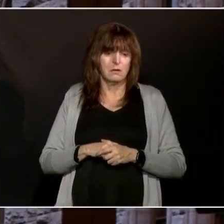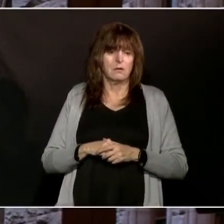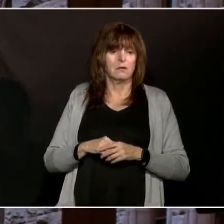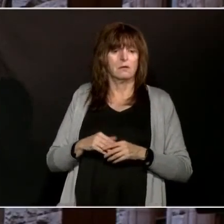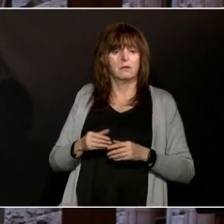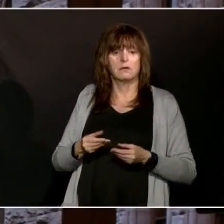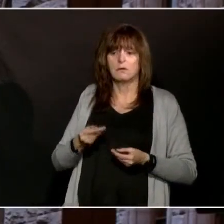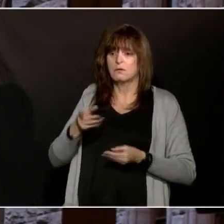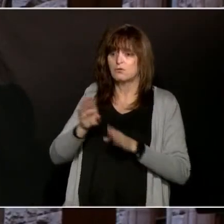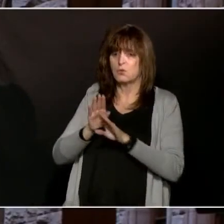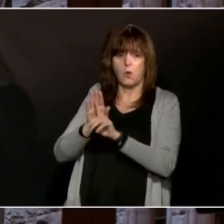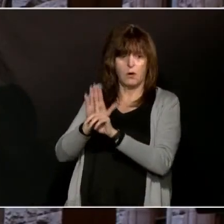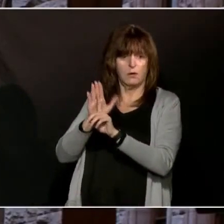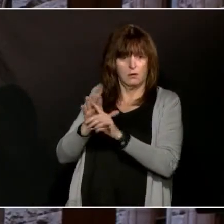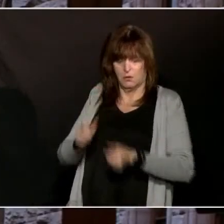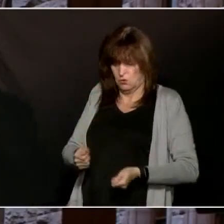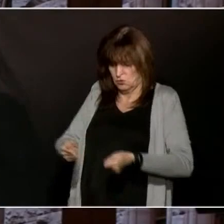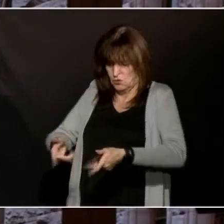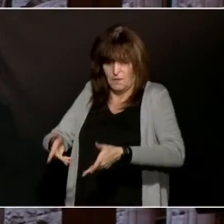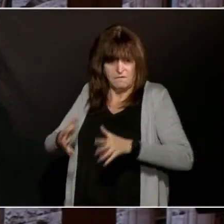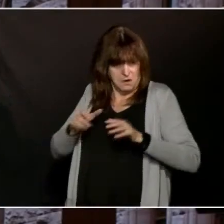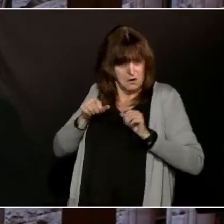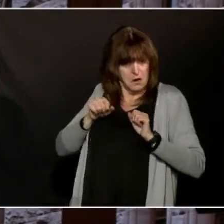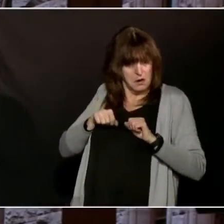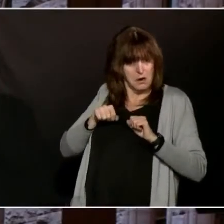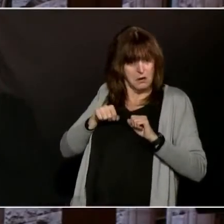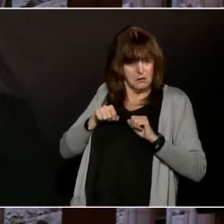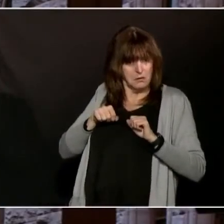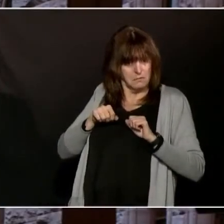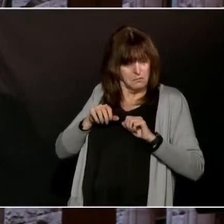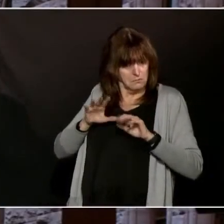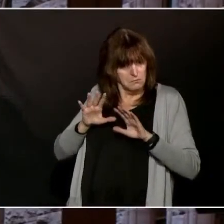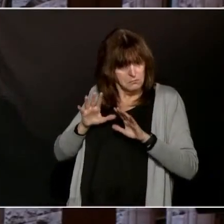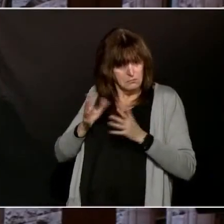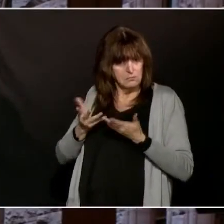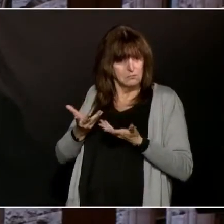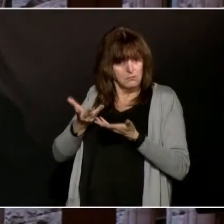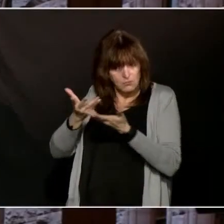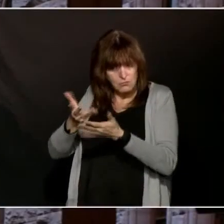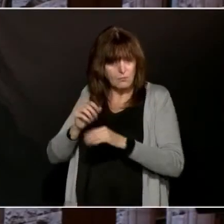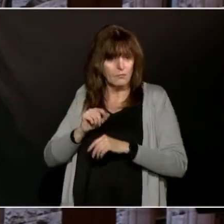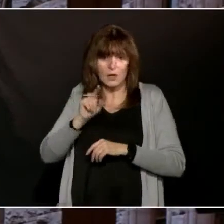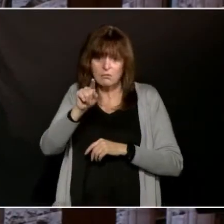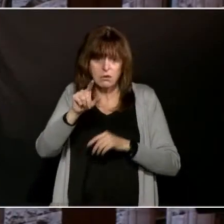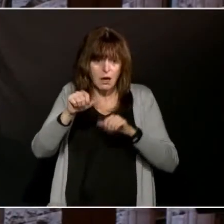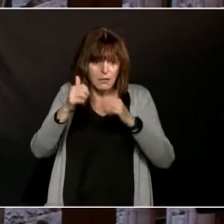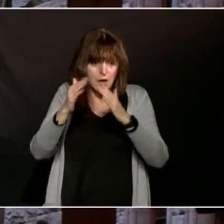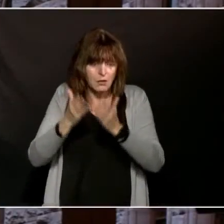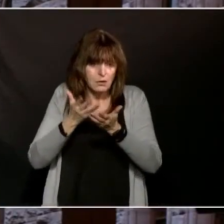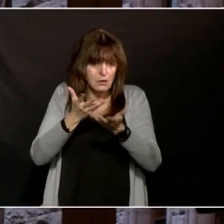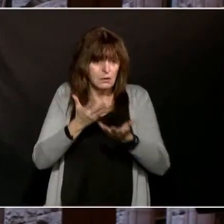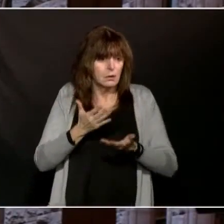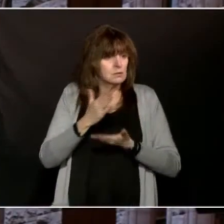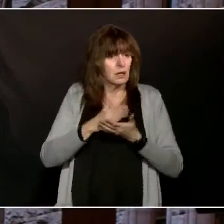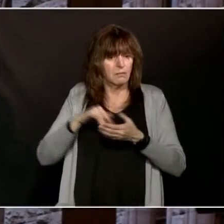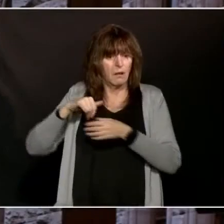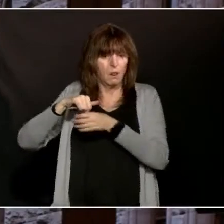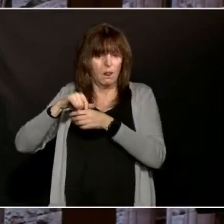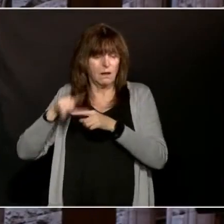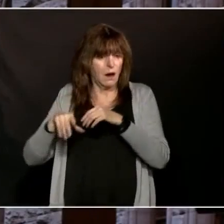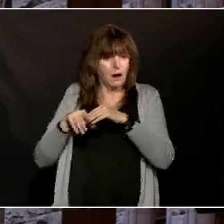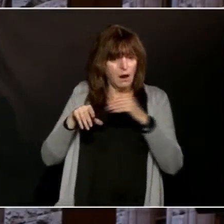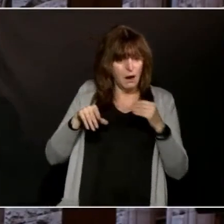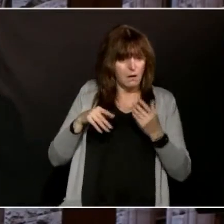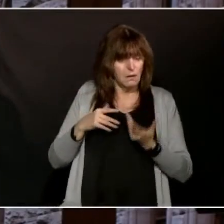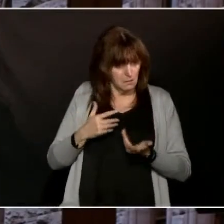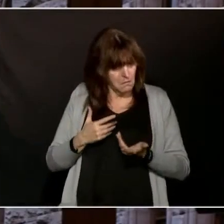there's ways you can still do it, still be hospitable, and to share, especially those who normally can't get out and do that. So I think there's lots of